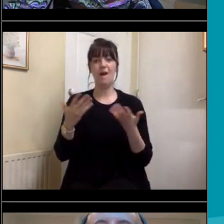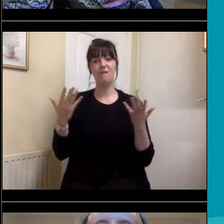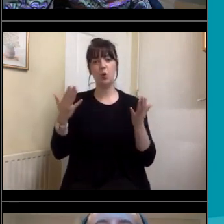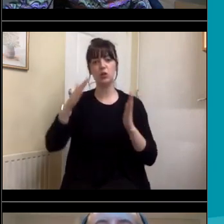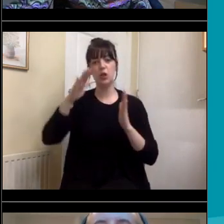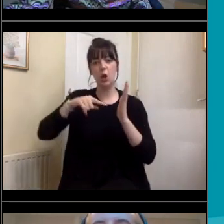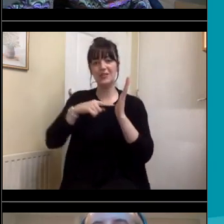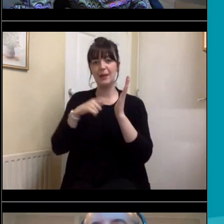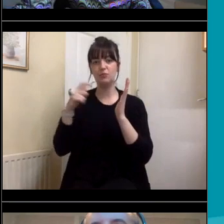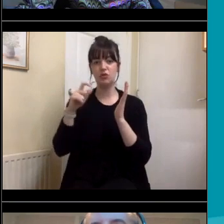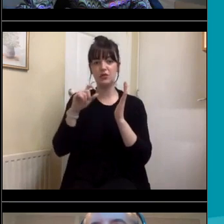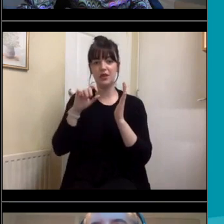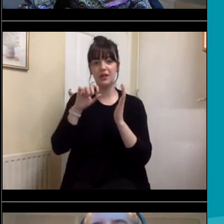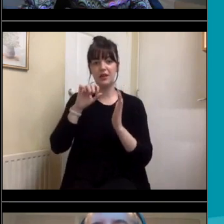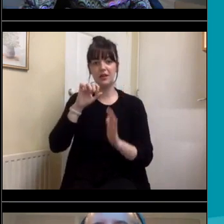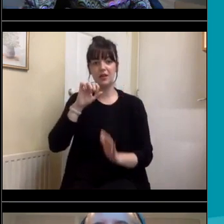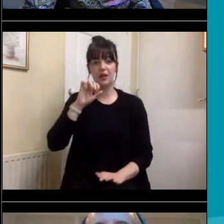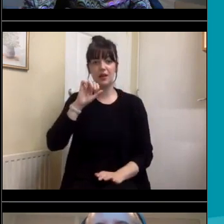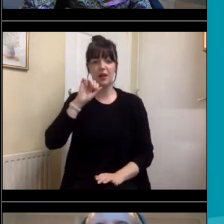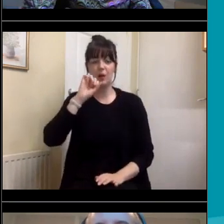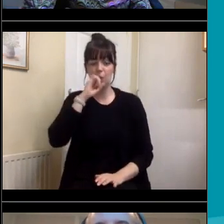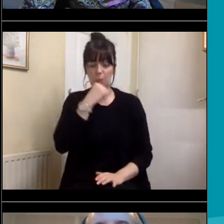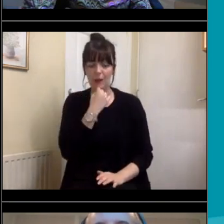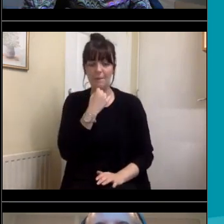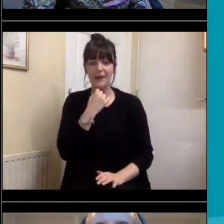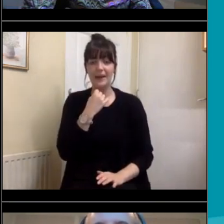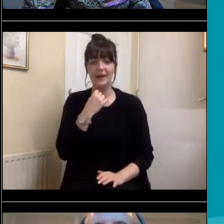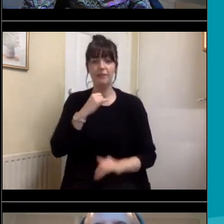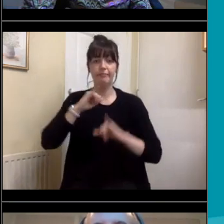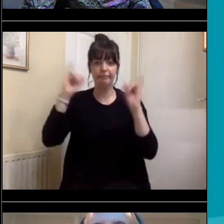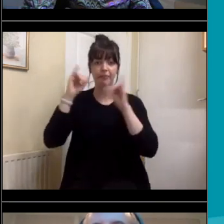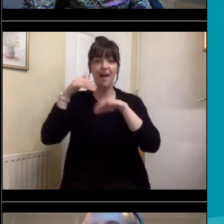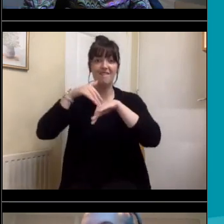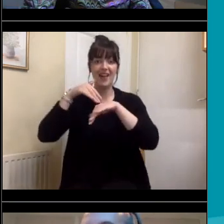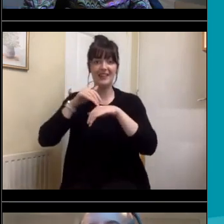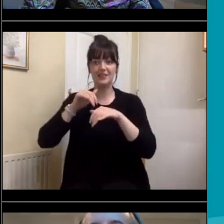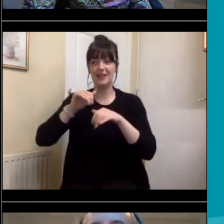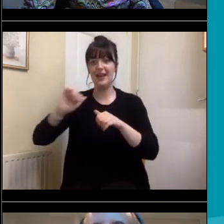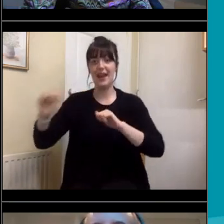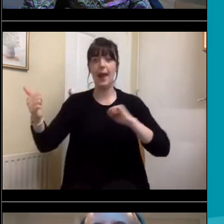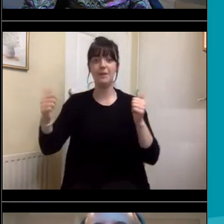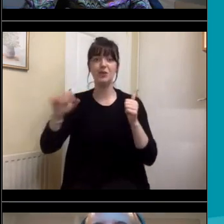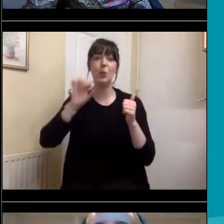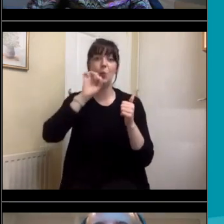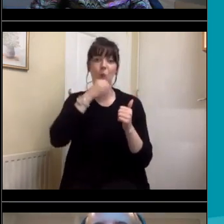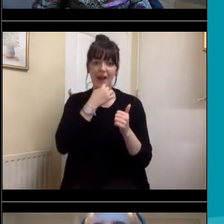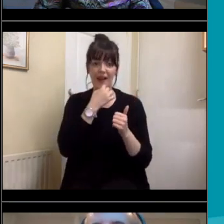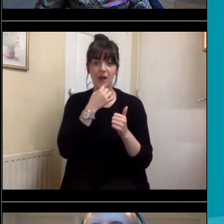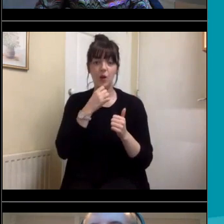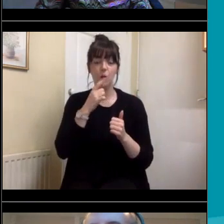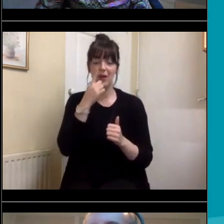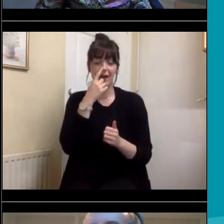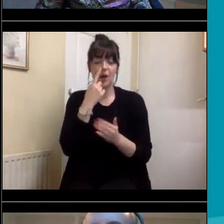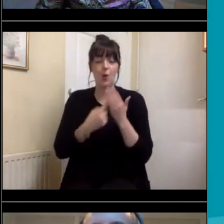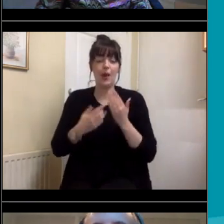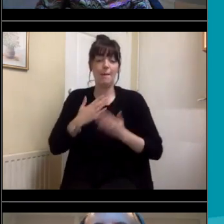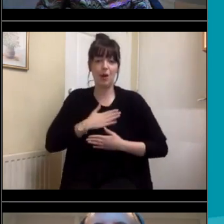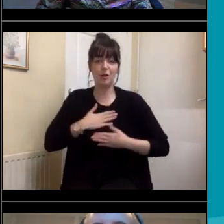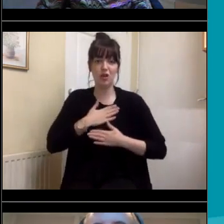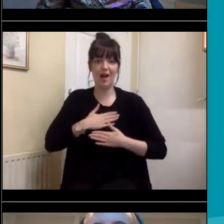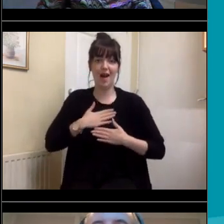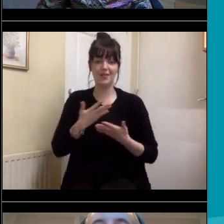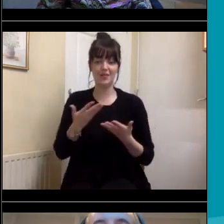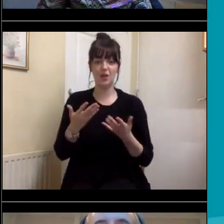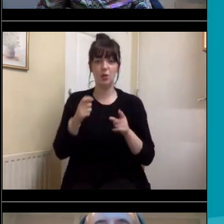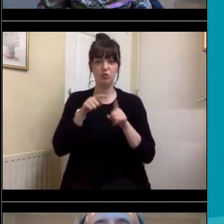Crossing will not be without disruption, and we apologise for that. And we're looking at as